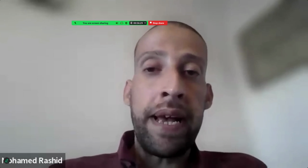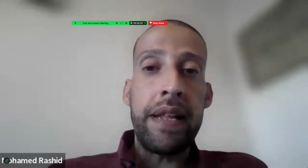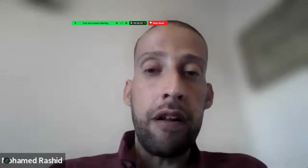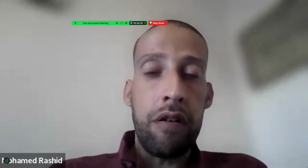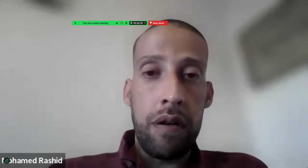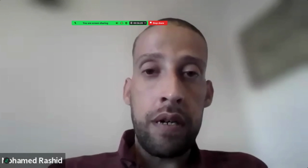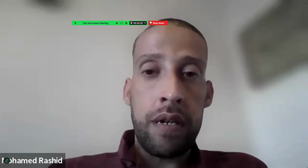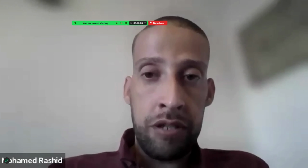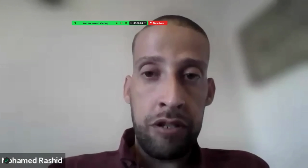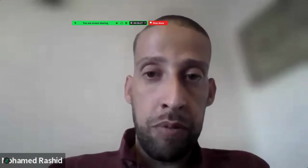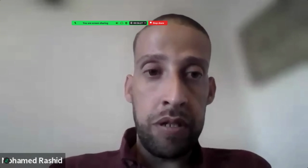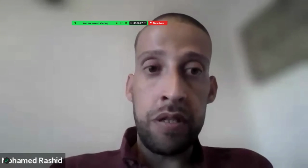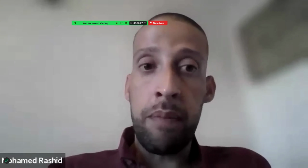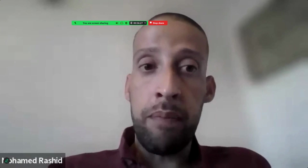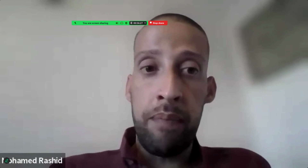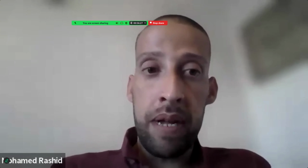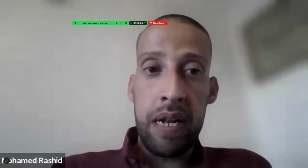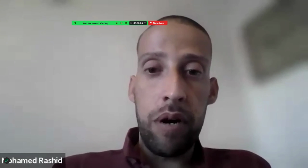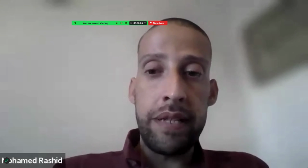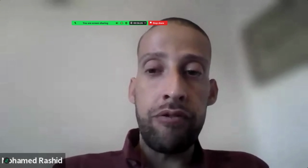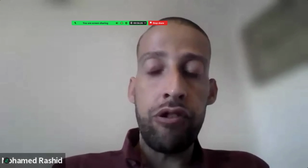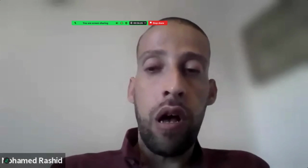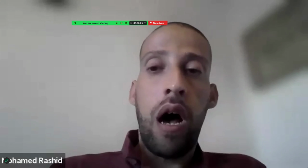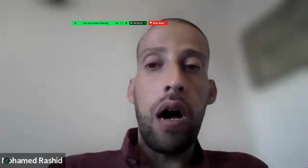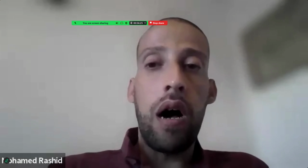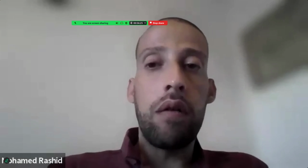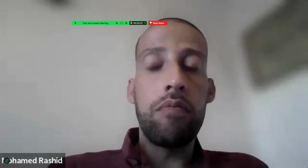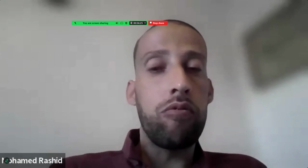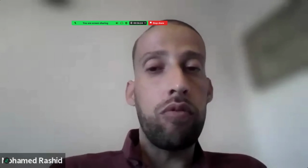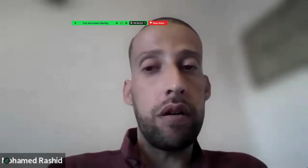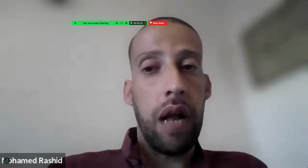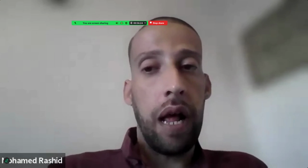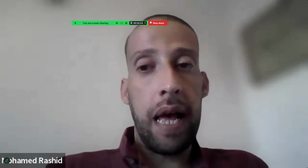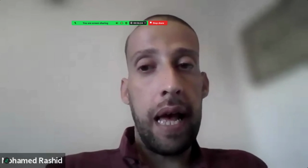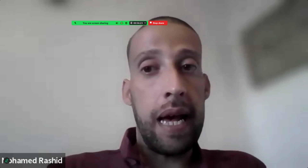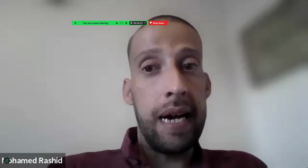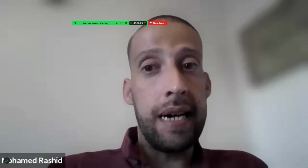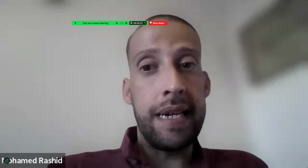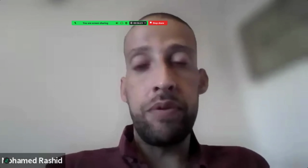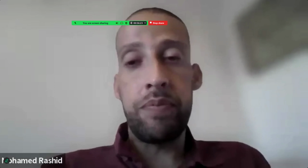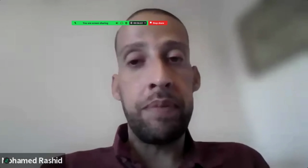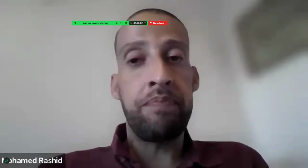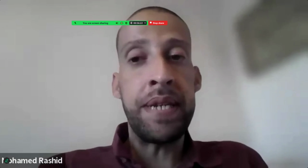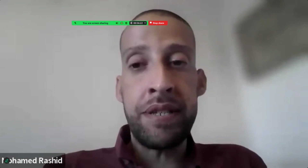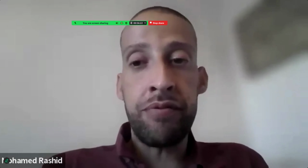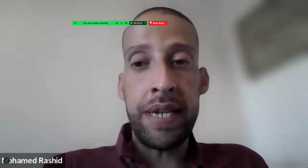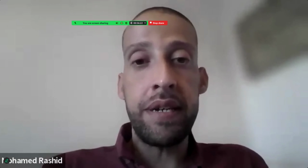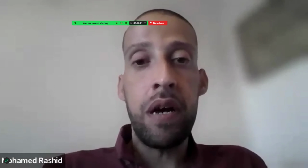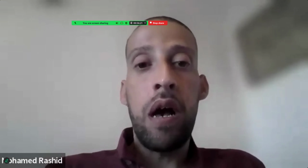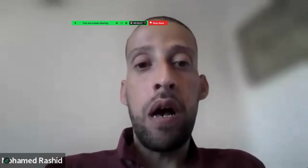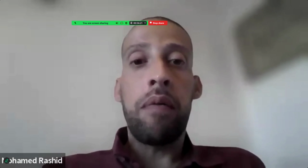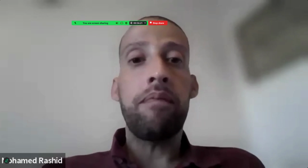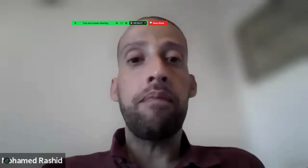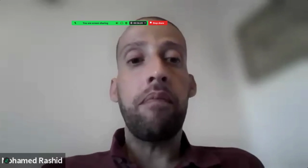were paying their consumers sub minimum wage, where like it would be piece